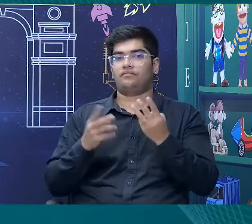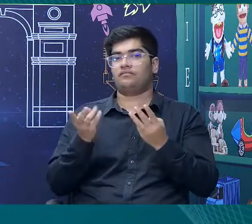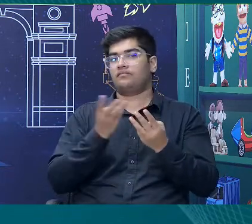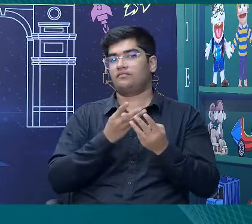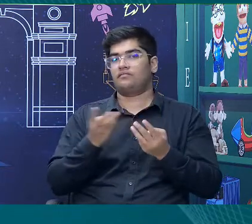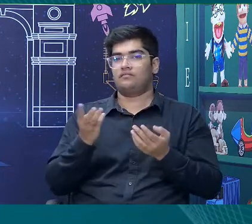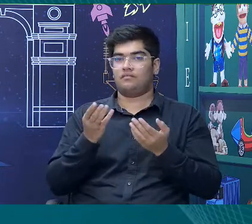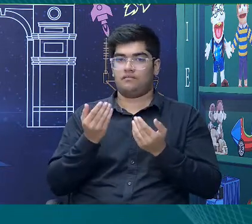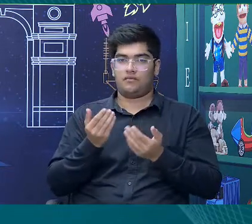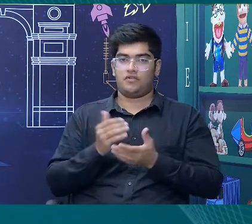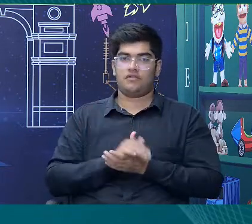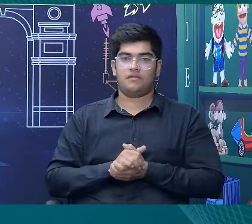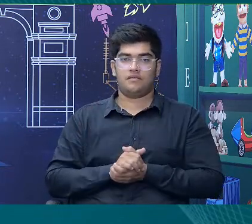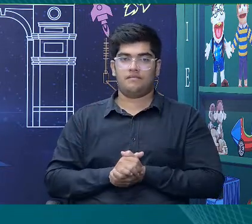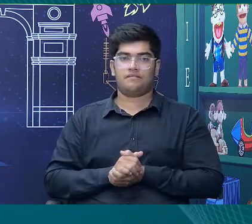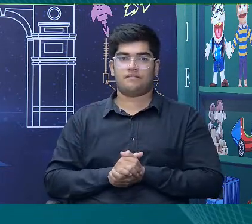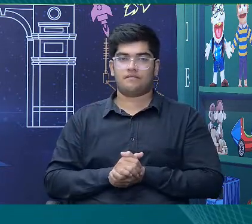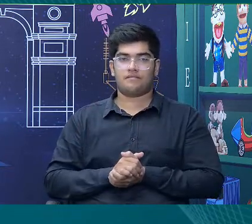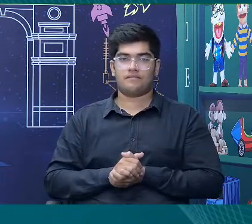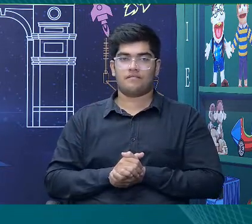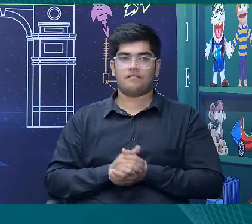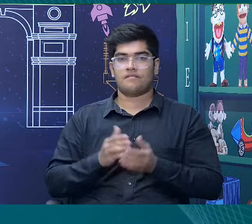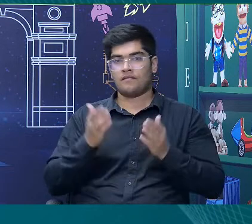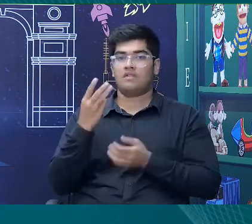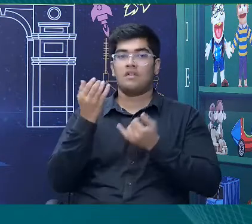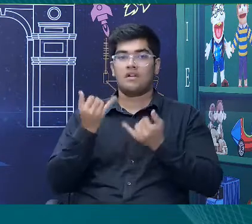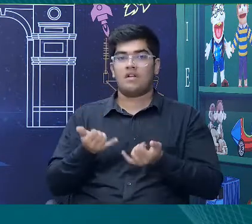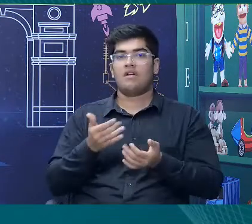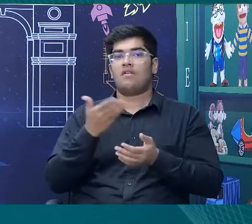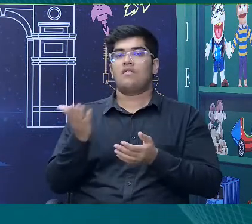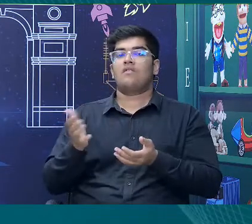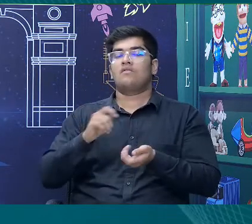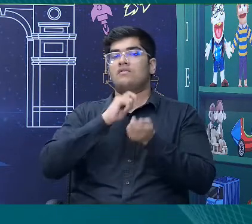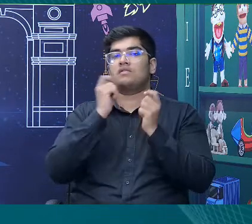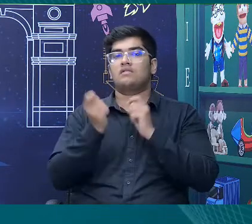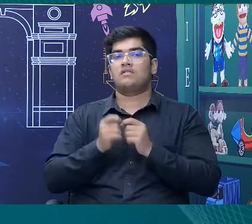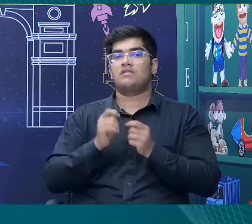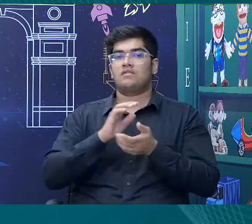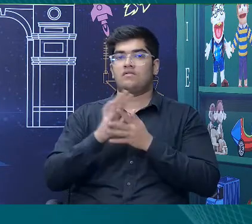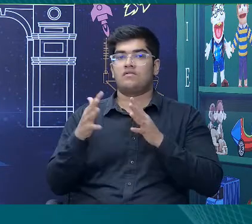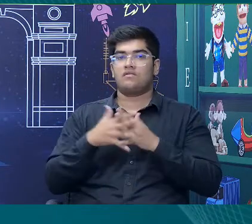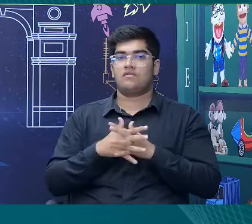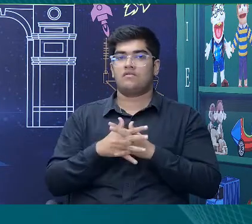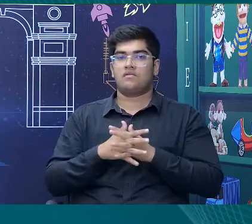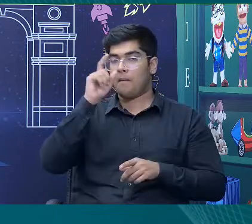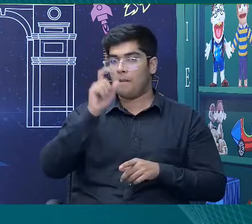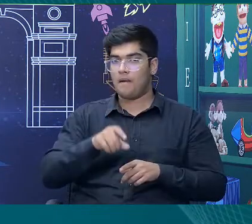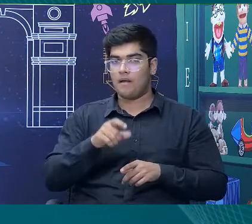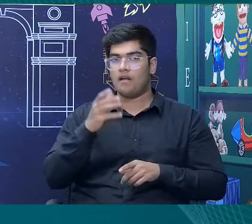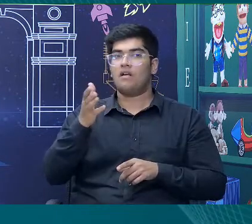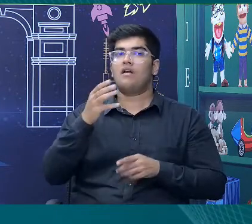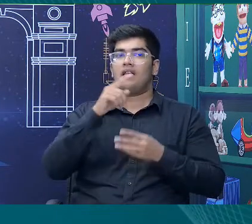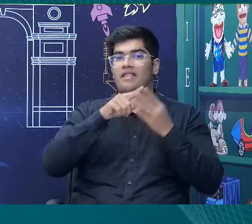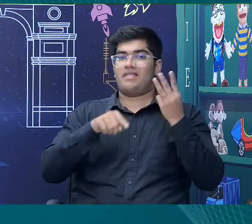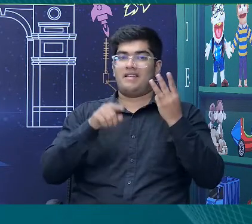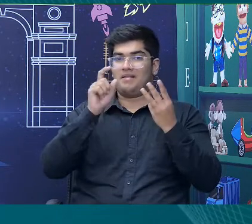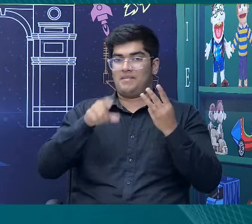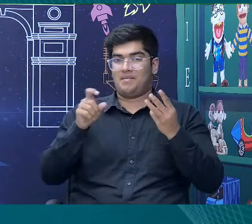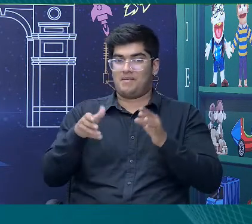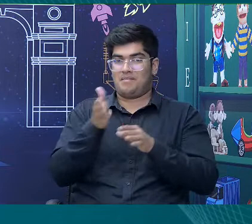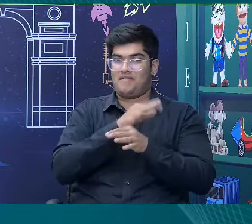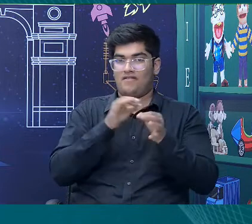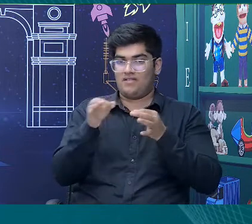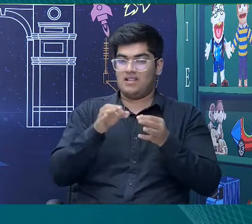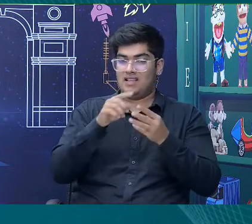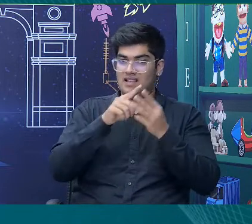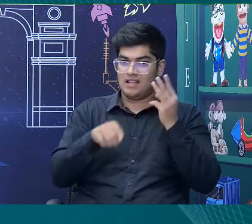the ironmaster, and his daughter? Then, Okay, so we have modified homework. He is not very warm towards